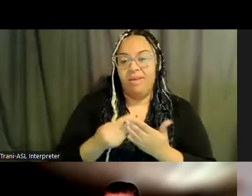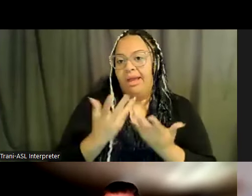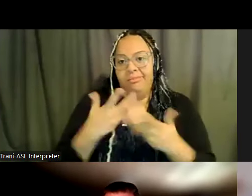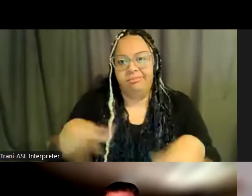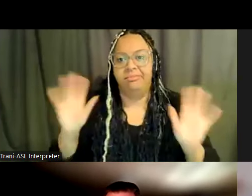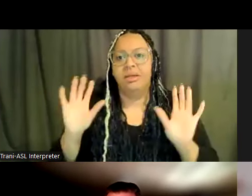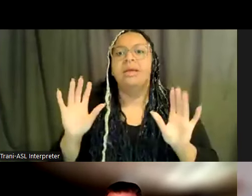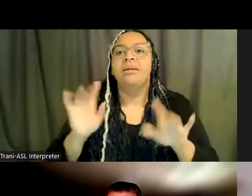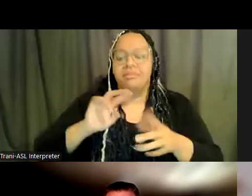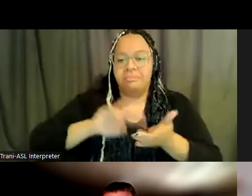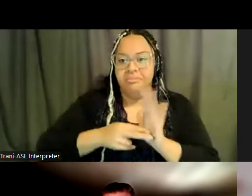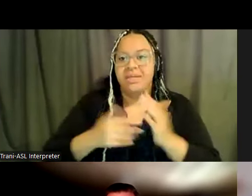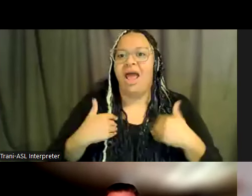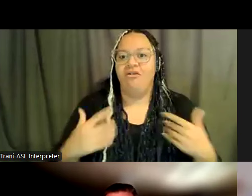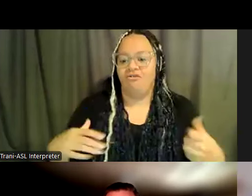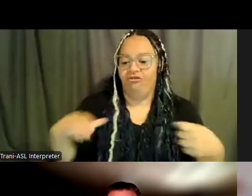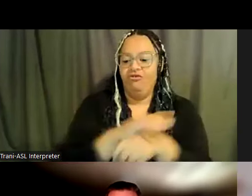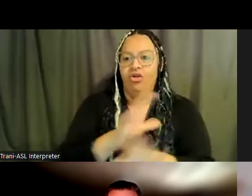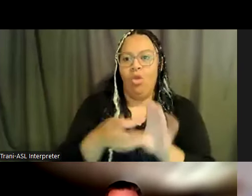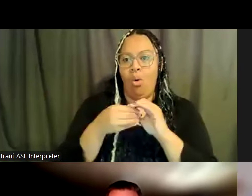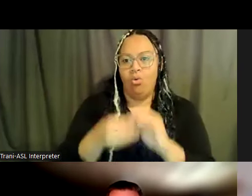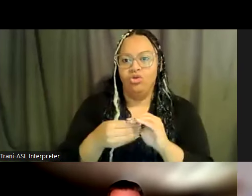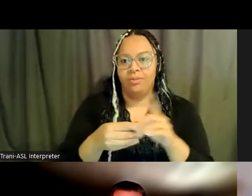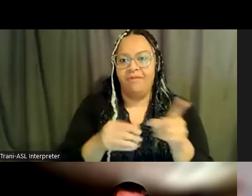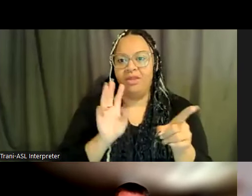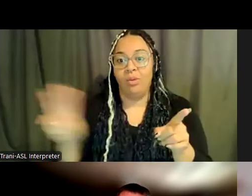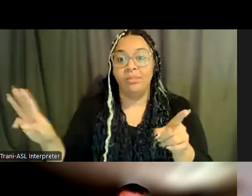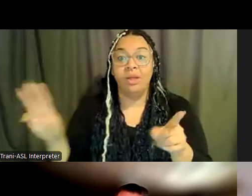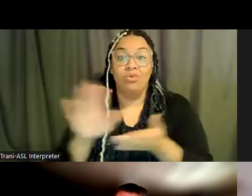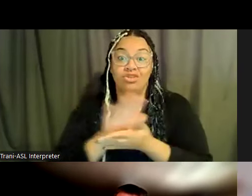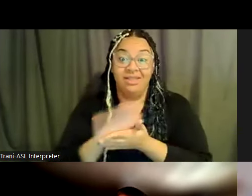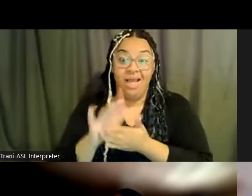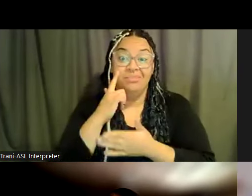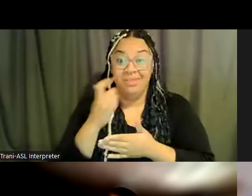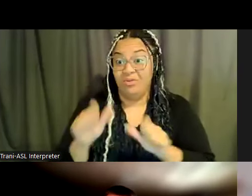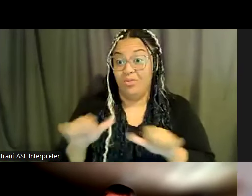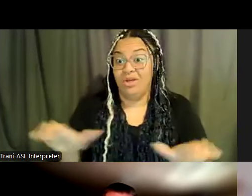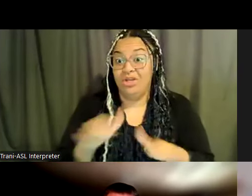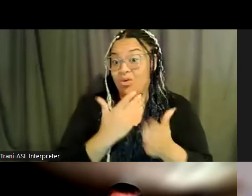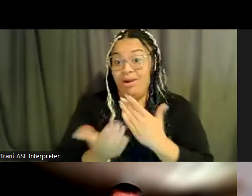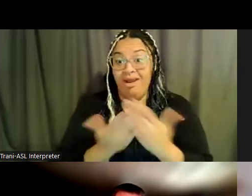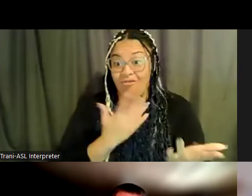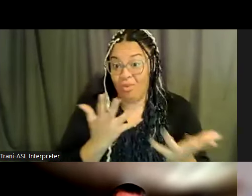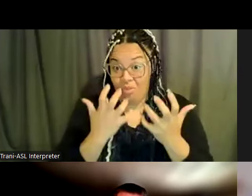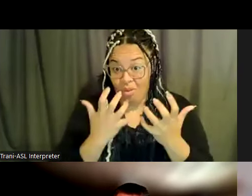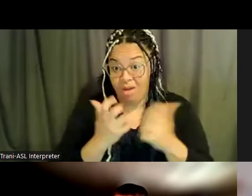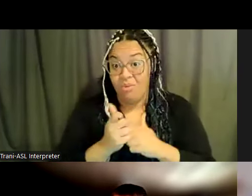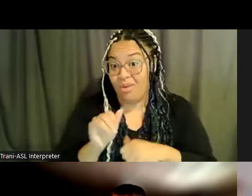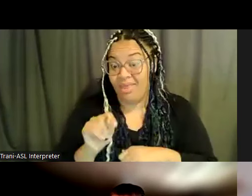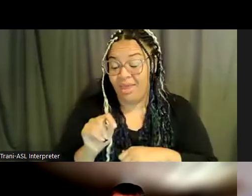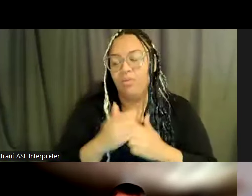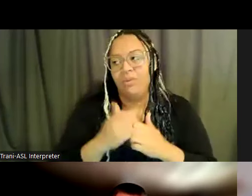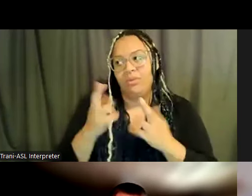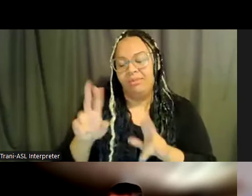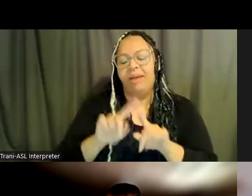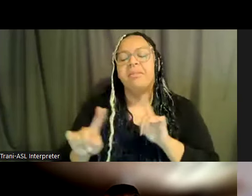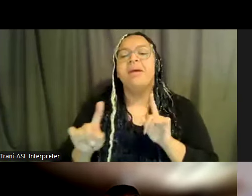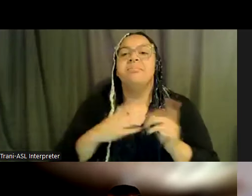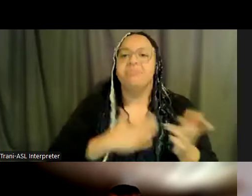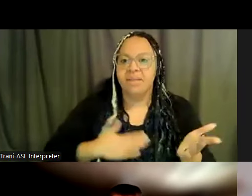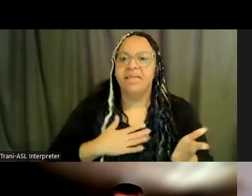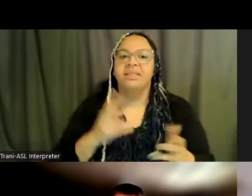full ownership over the website now, which is actually kind of nice because we can do whatever we want with it, with respect. But please do check that out. But we'll